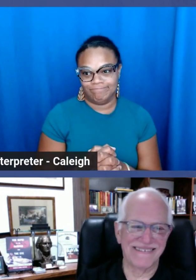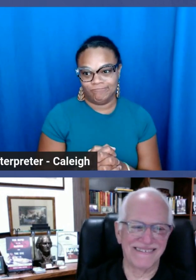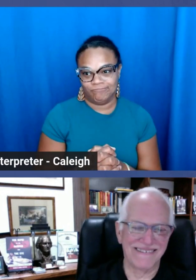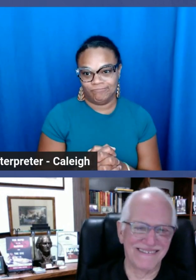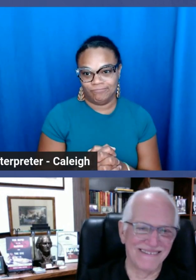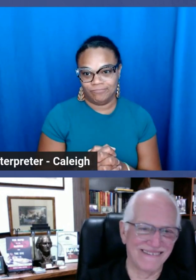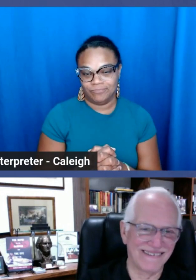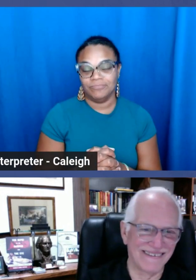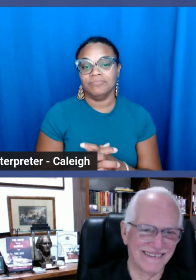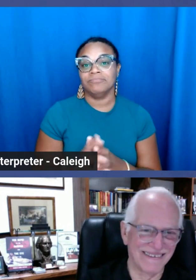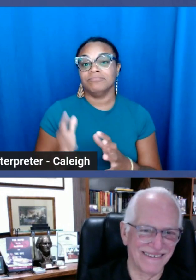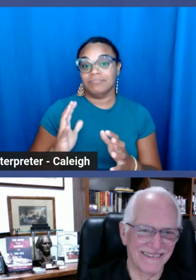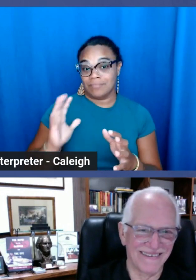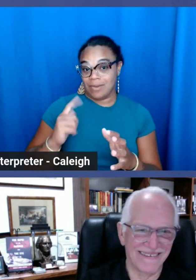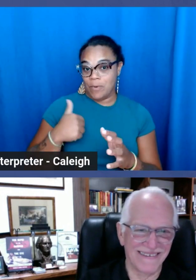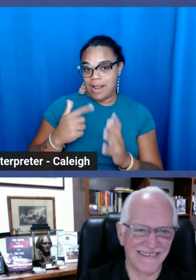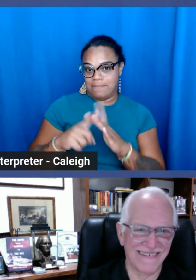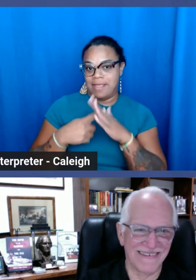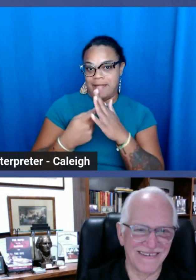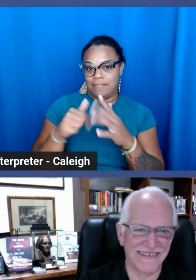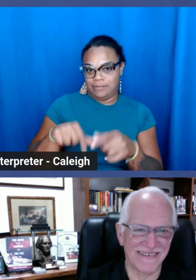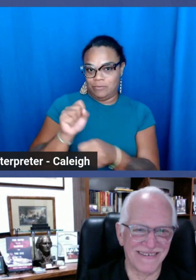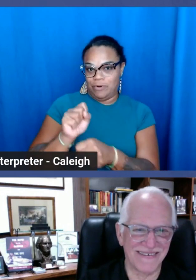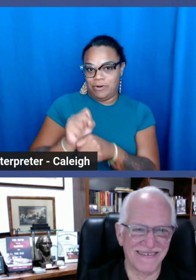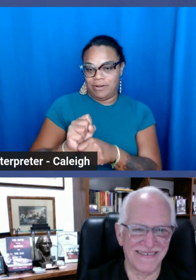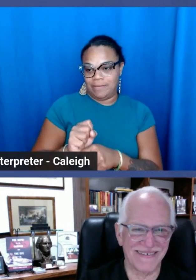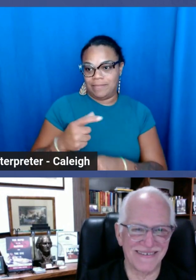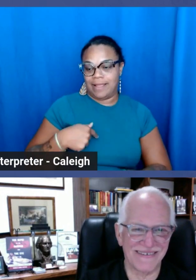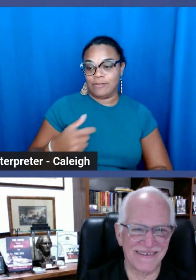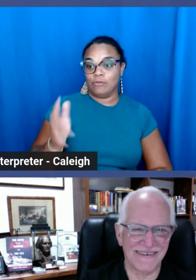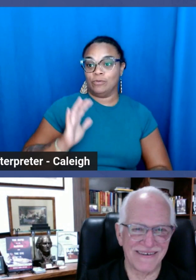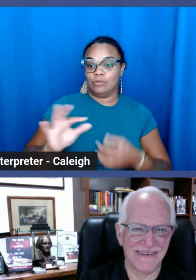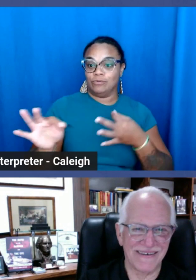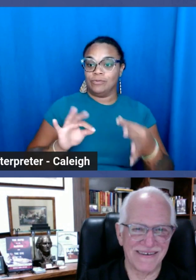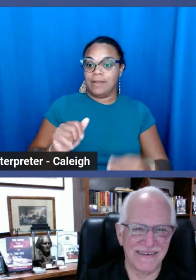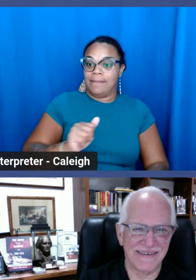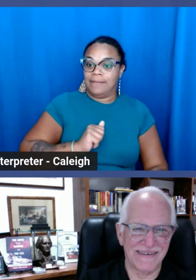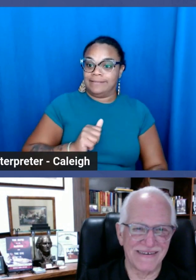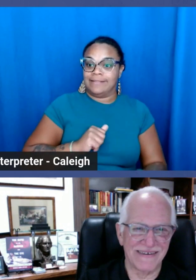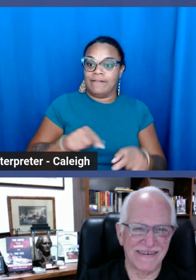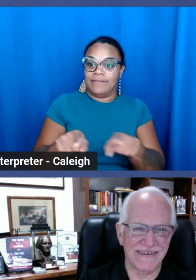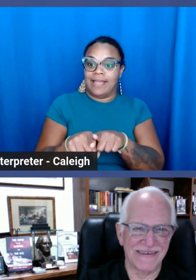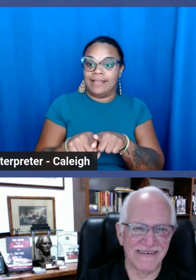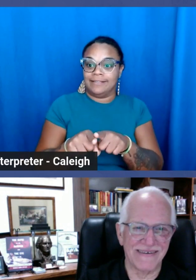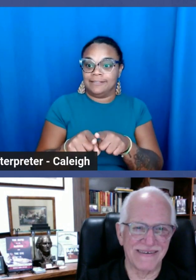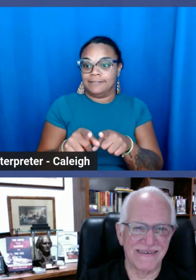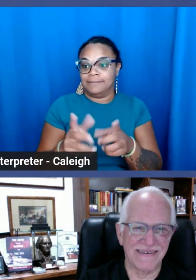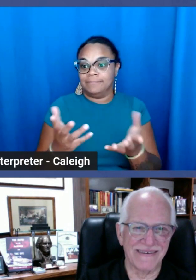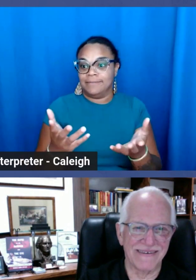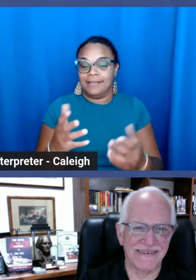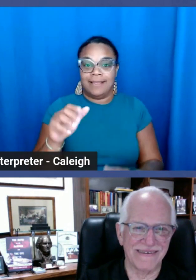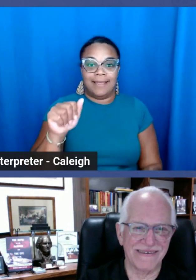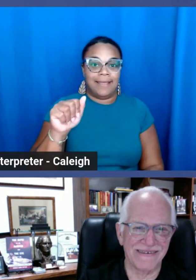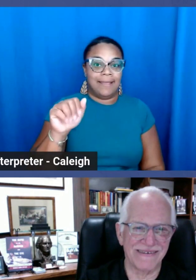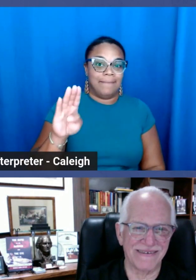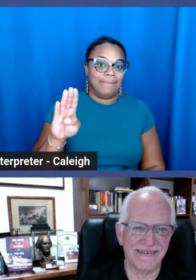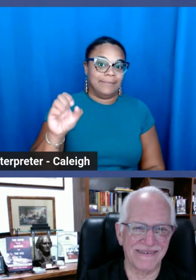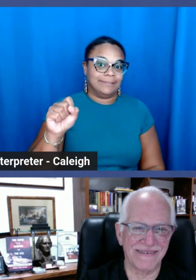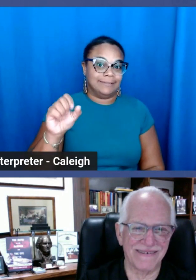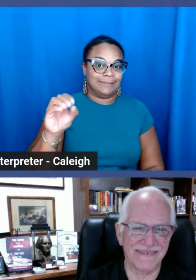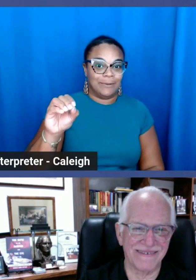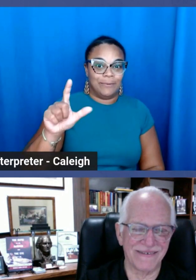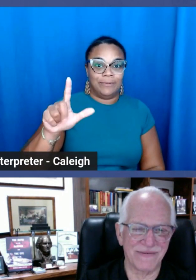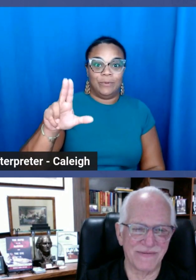When I began this work, I would have described myself as an absolutist in terms of the